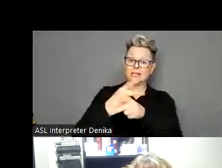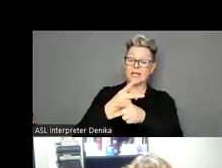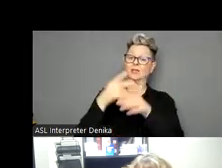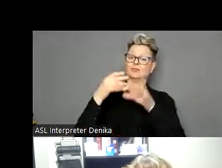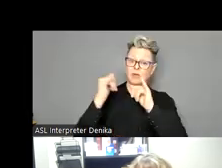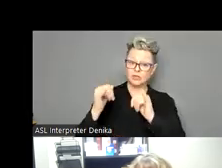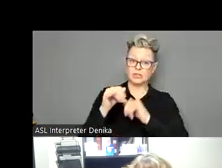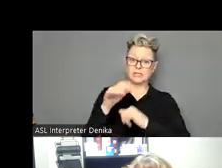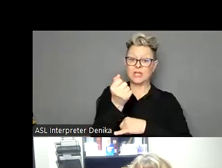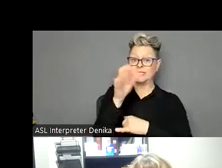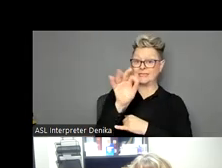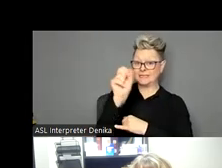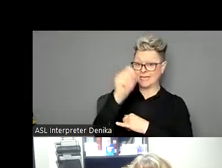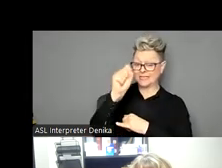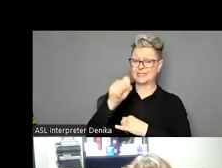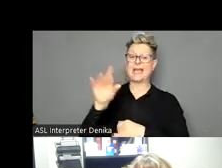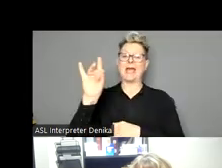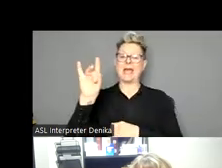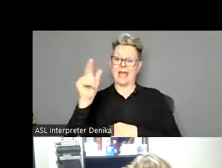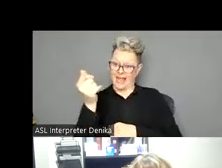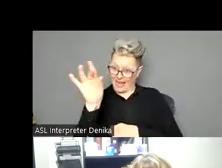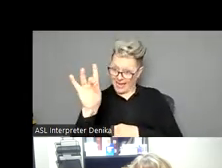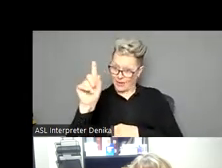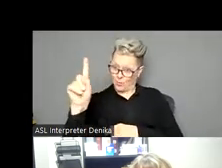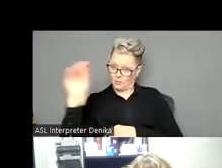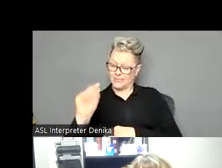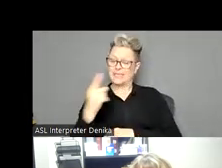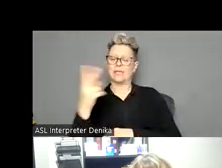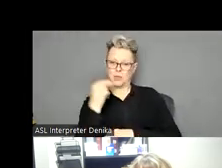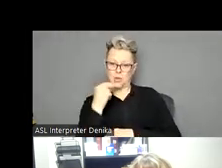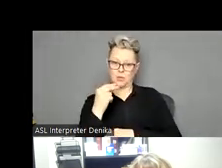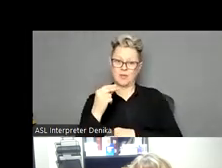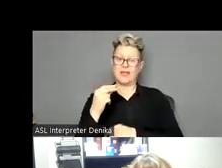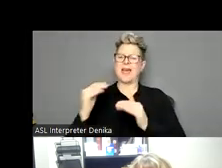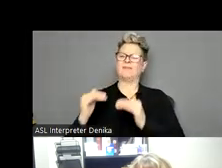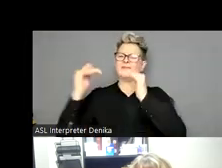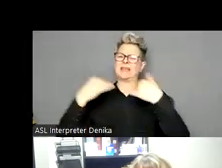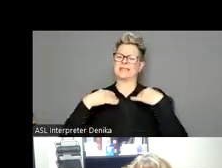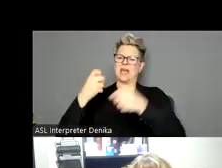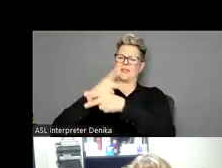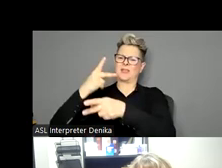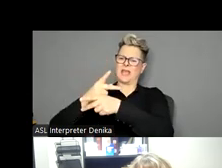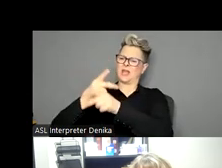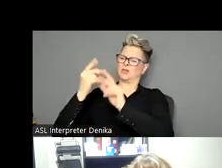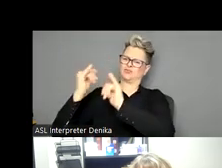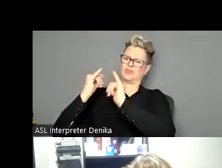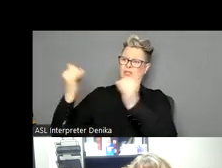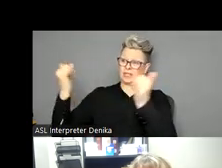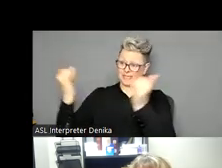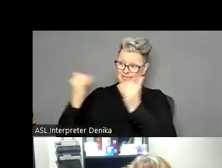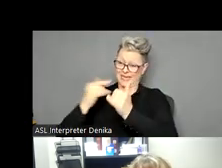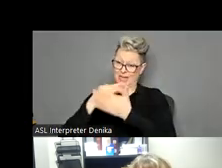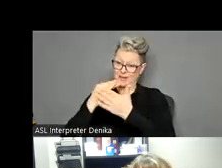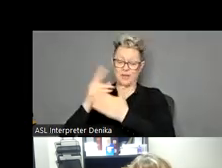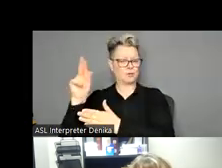no. We won't be talking about the advanced healthcare directive today because we are going to have actually 2 sessions on